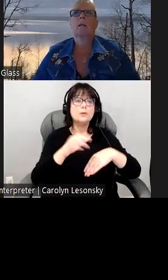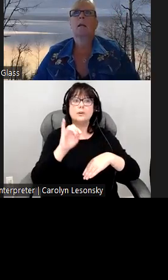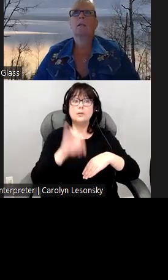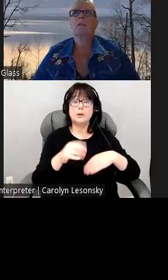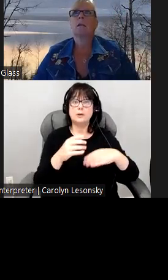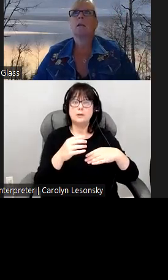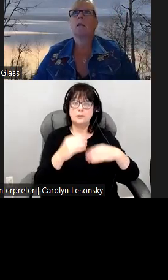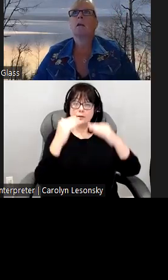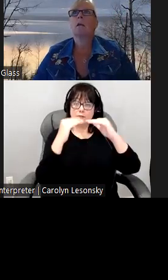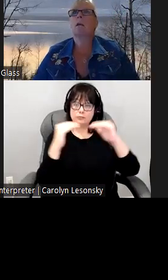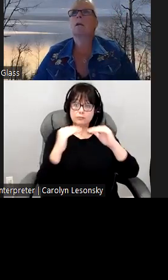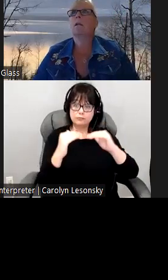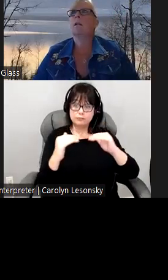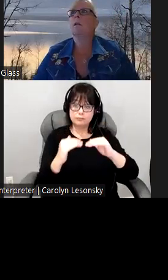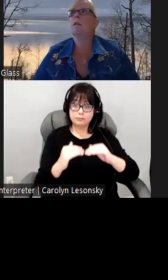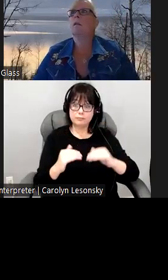And